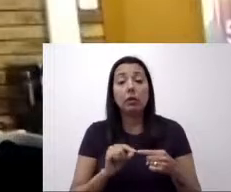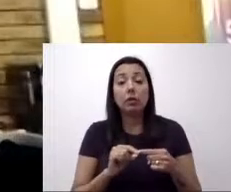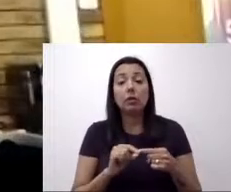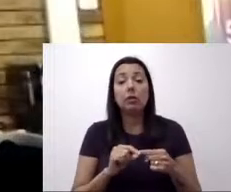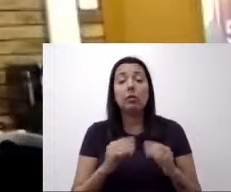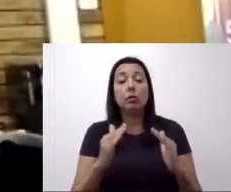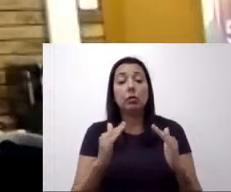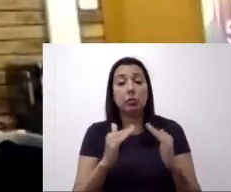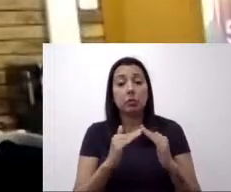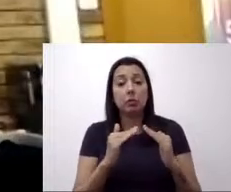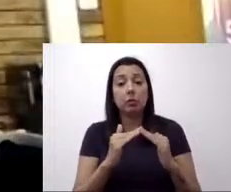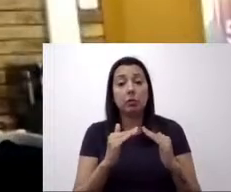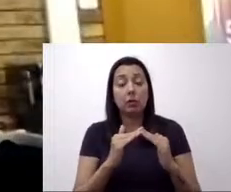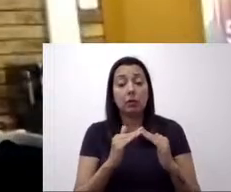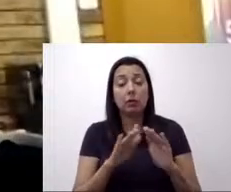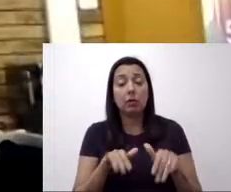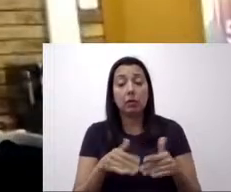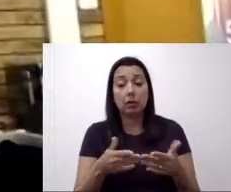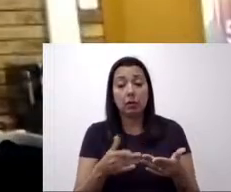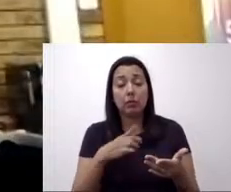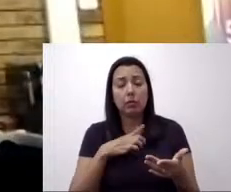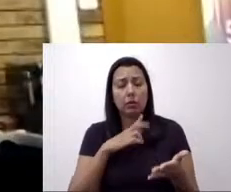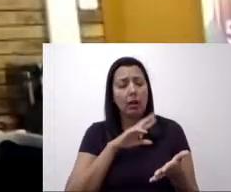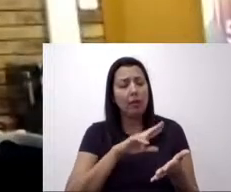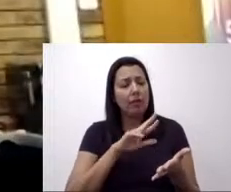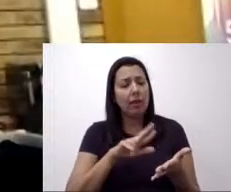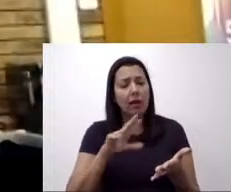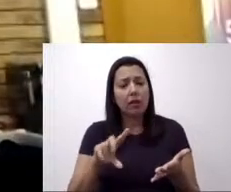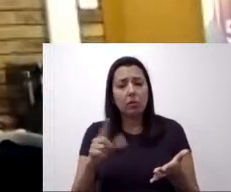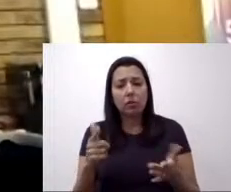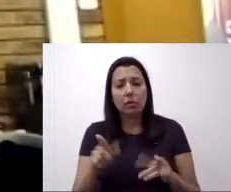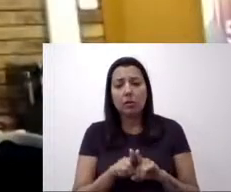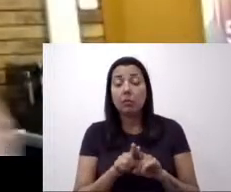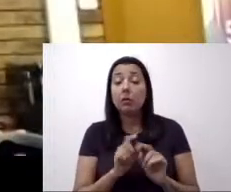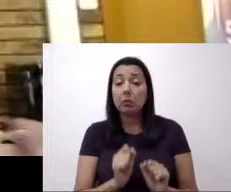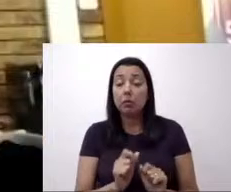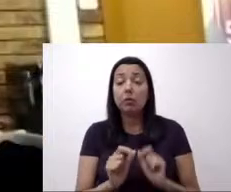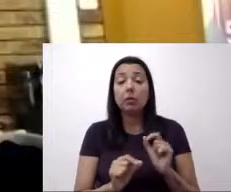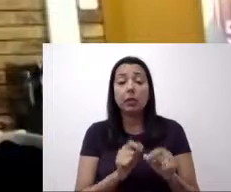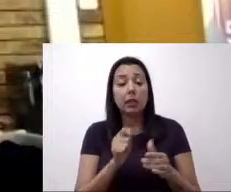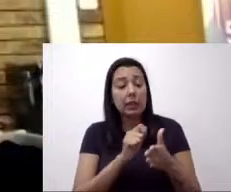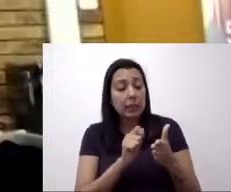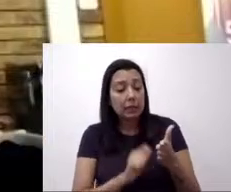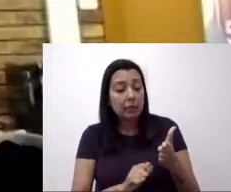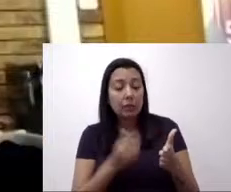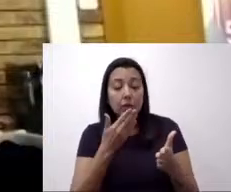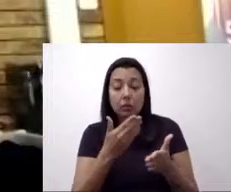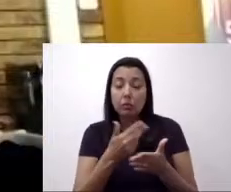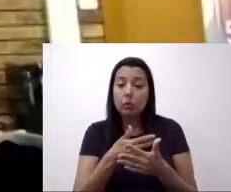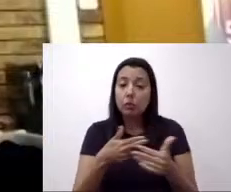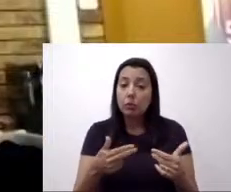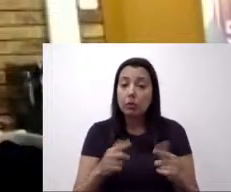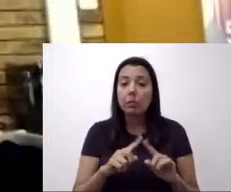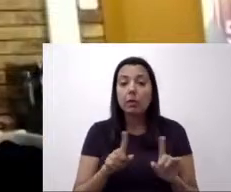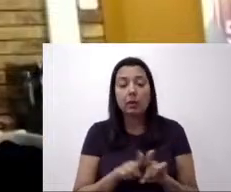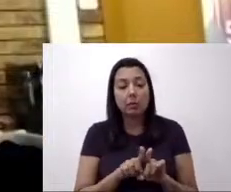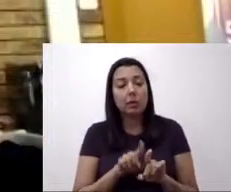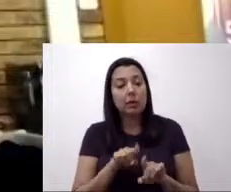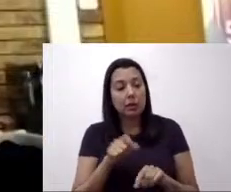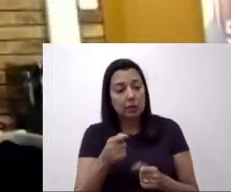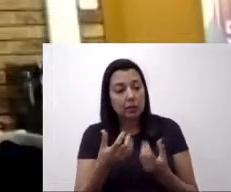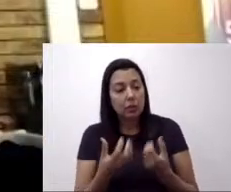main authors, Pierre Bourdieu, who are right on the housing policy, but also Bruno Latour, consider that housing policy